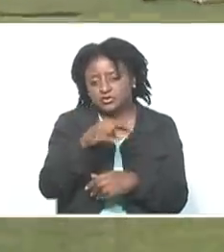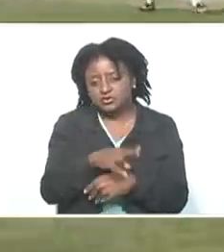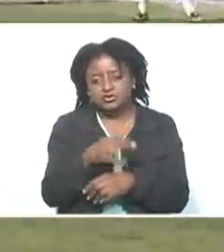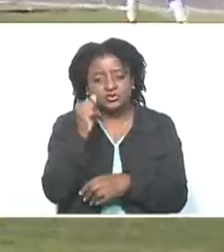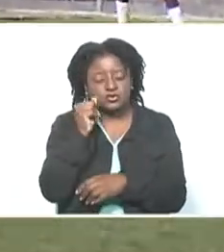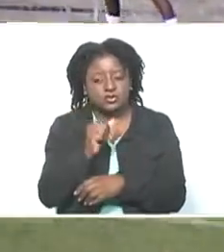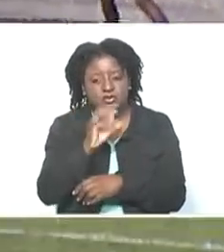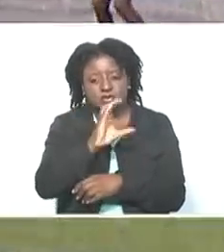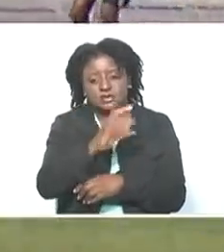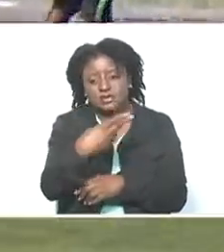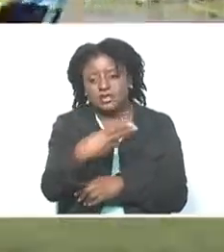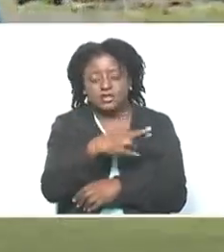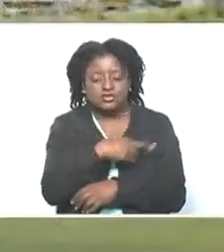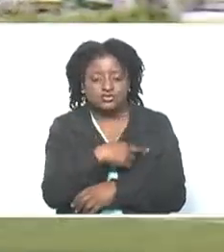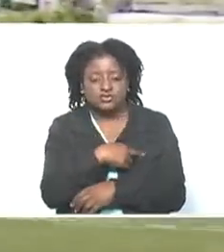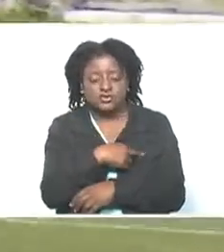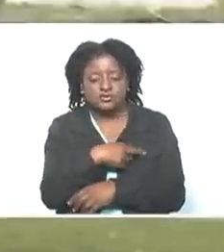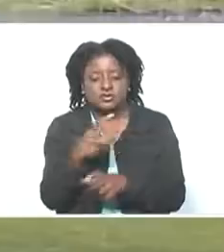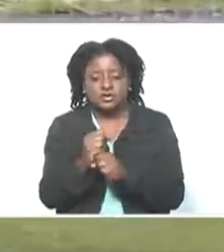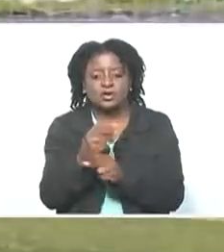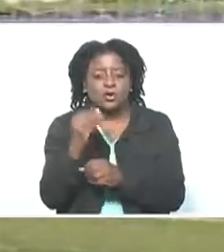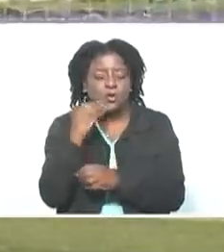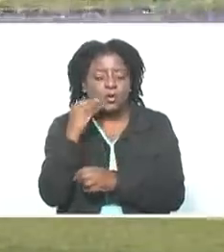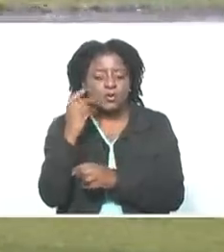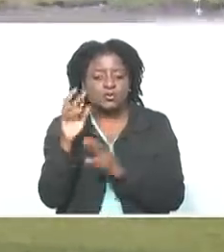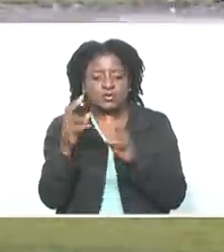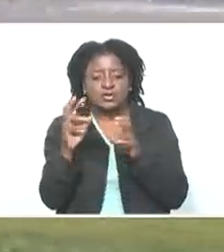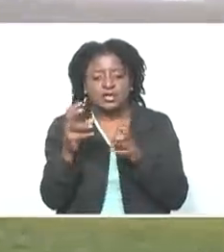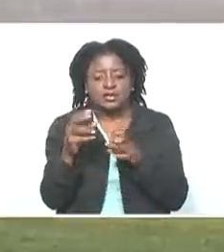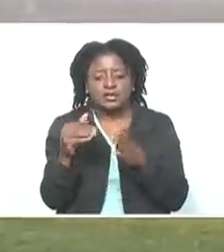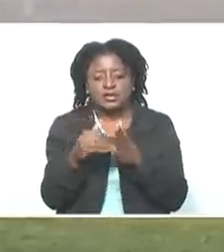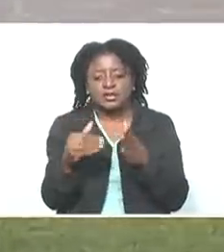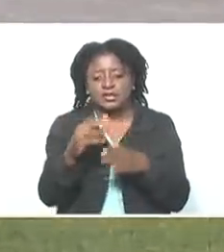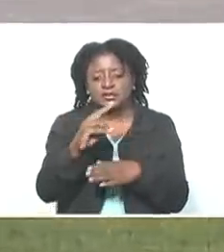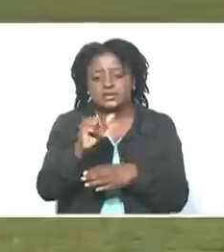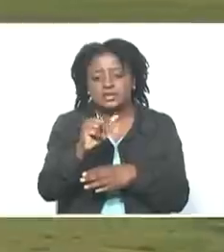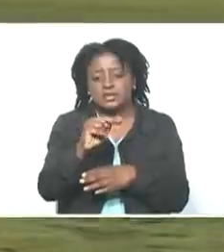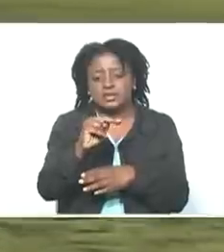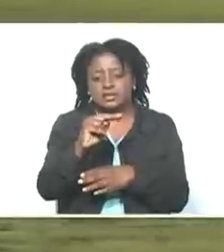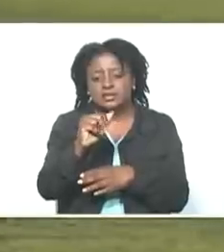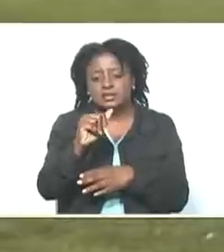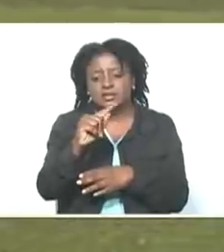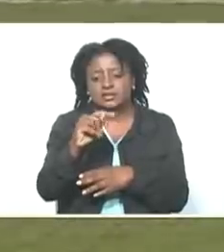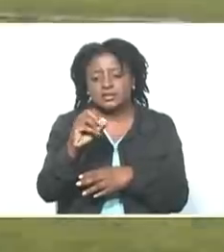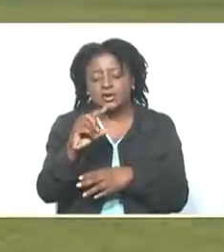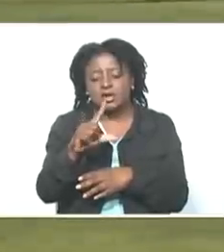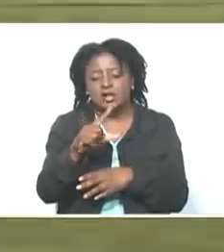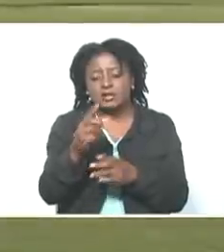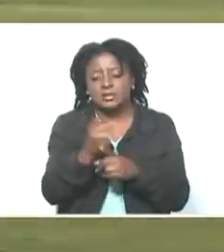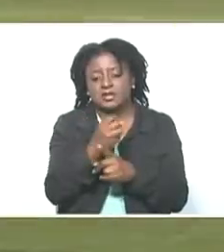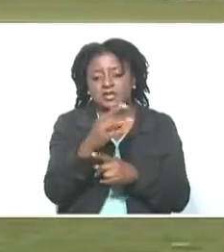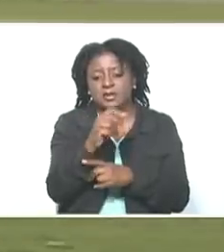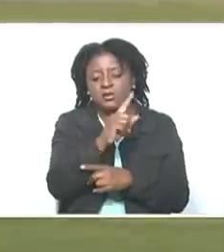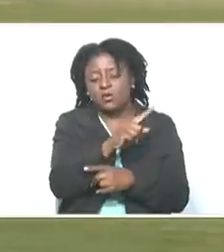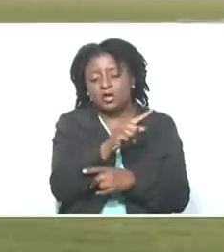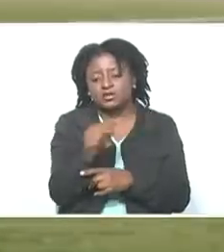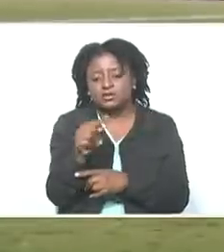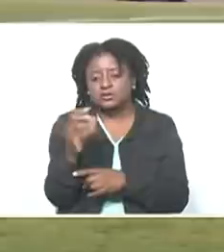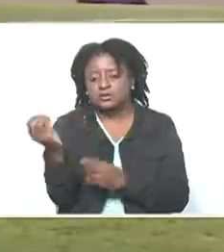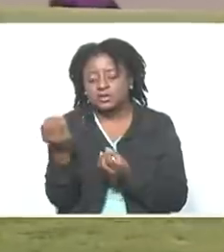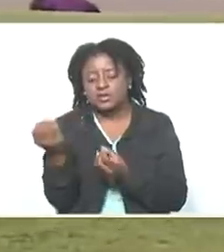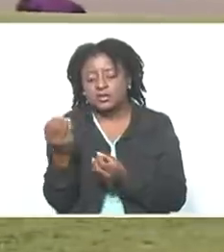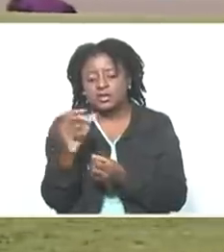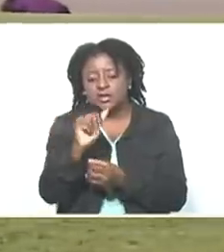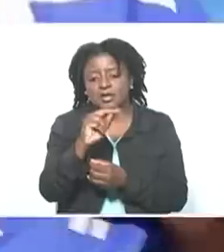play, the CH Reeves Raptors took home the title, being the Anatole Rogers Timberwolves 1-0. As for the junior boys, Anatole getting a bit